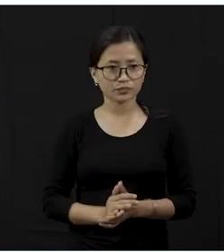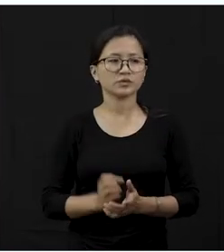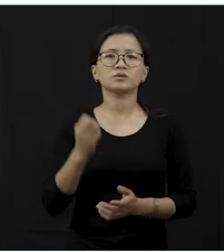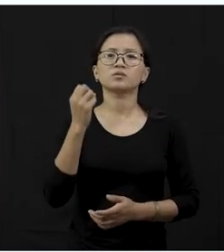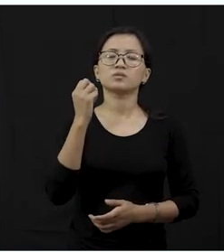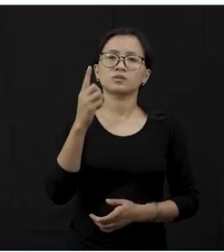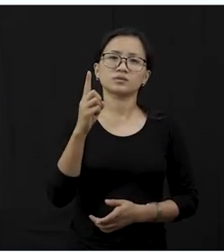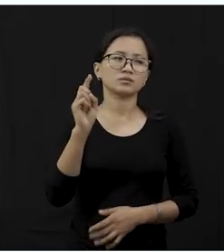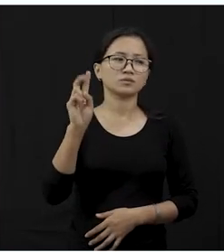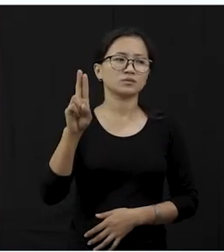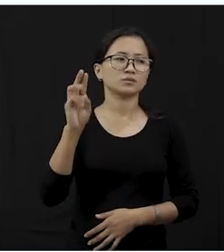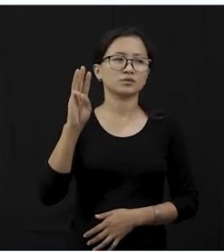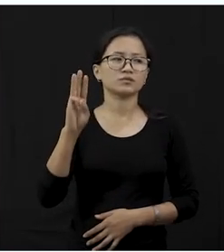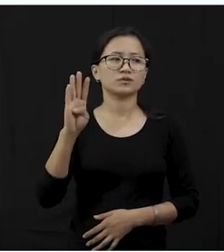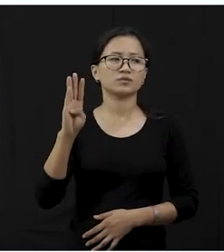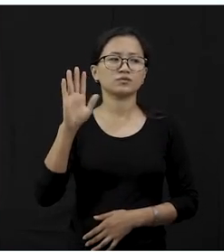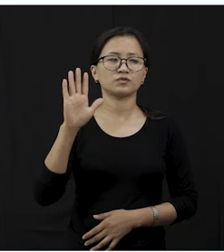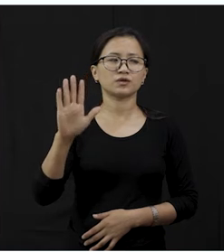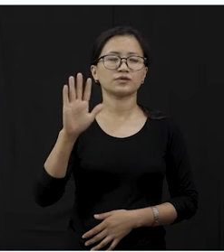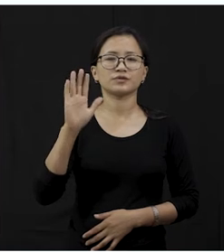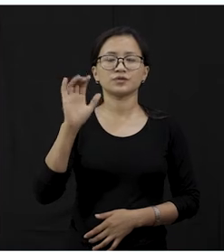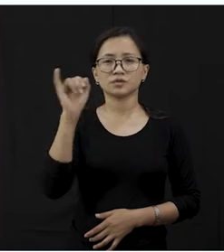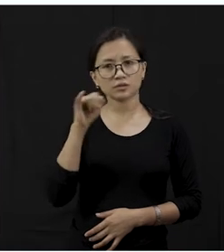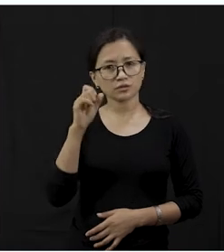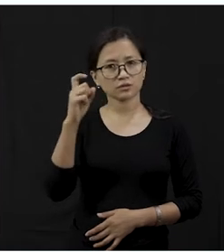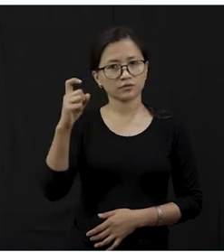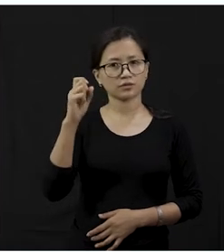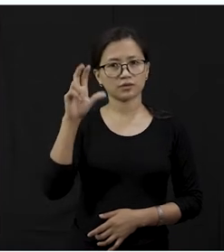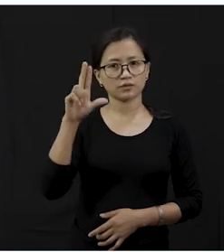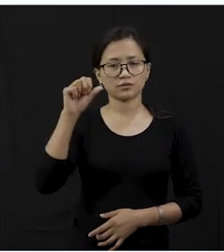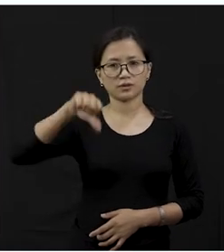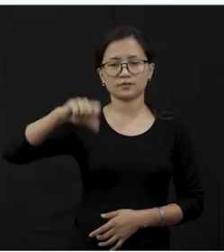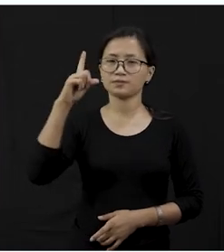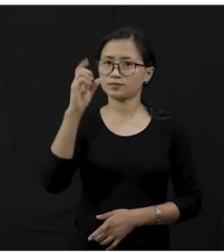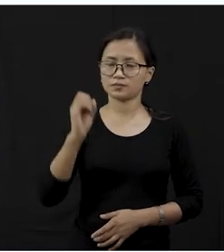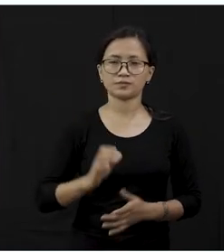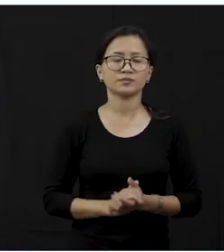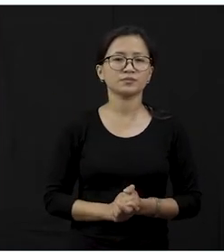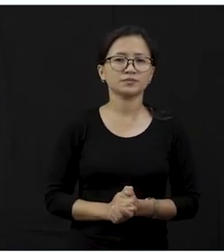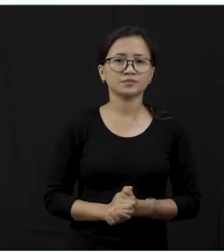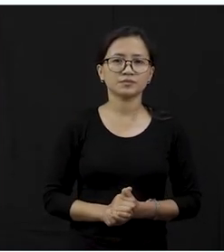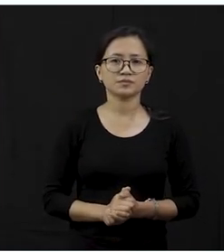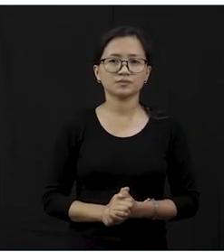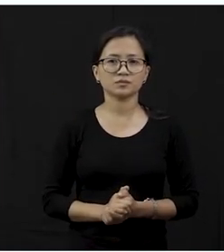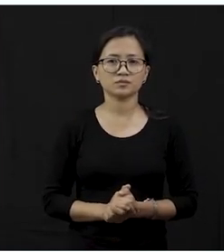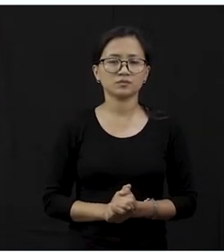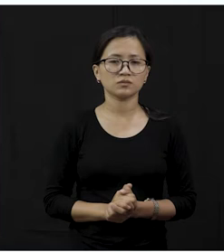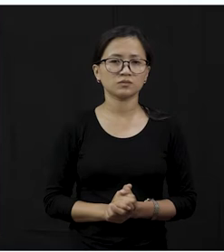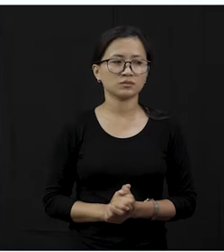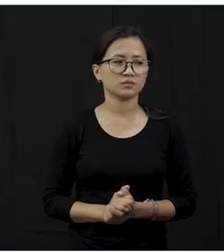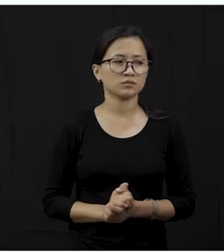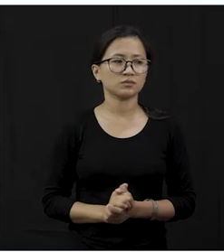bottles. 1, 2, 3, 4, 5, 6, 7, 8, 9, and 10. Okay, so